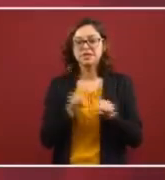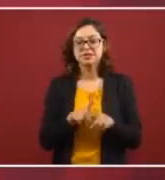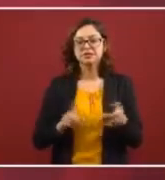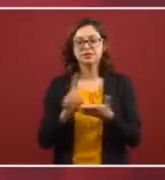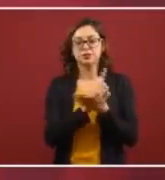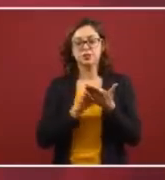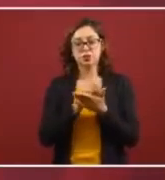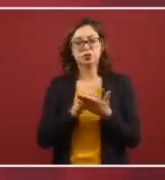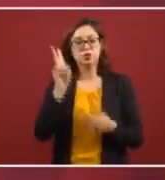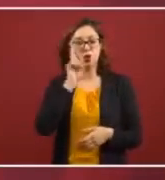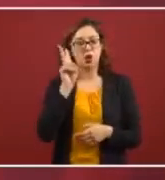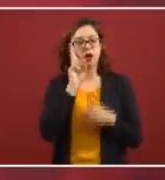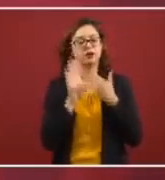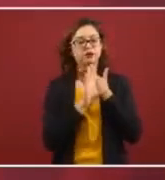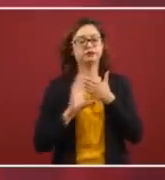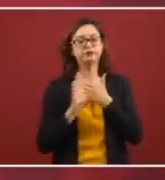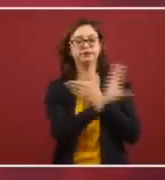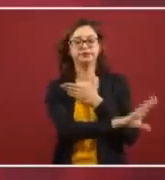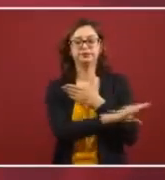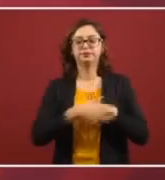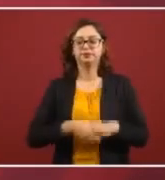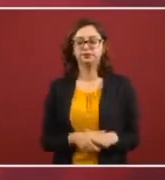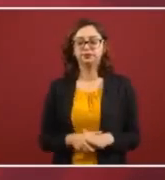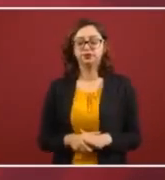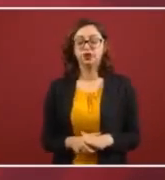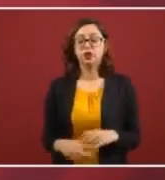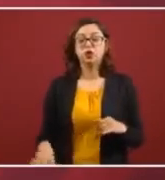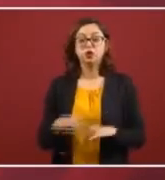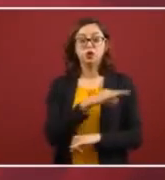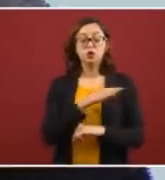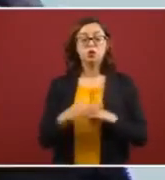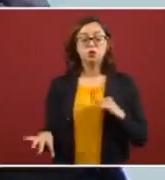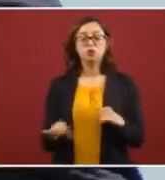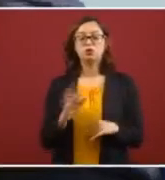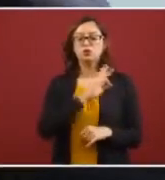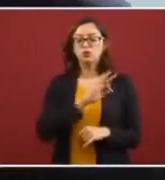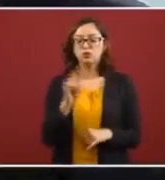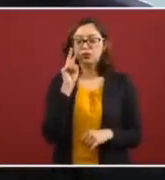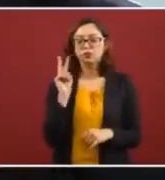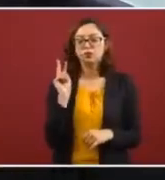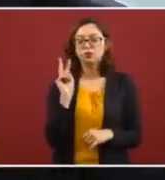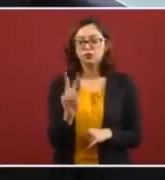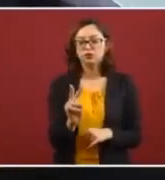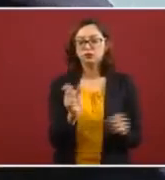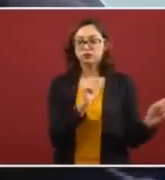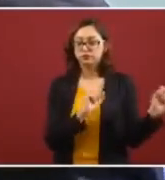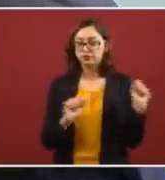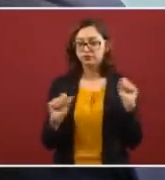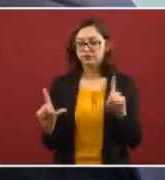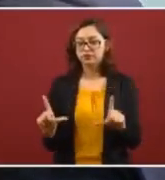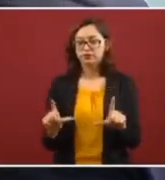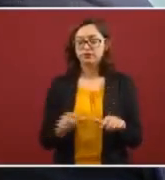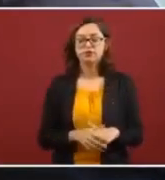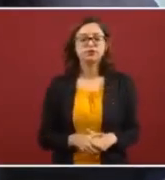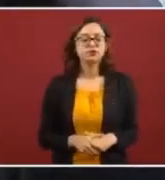and then to help prevent drug use. And the last part is